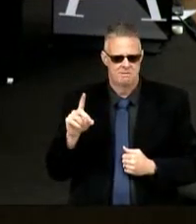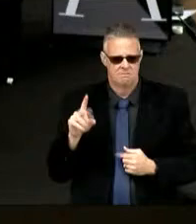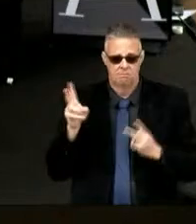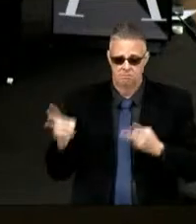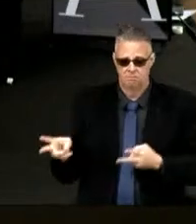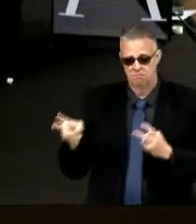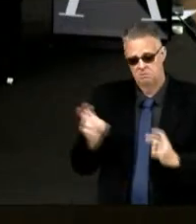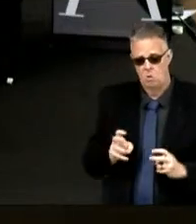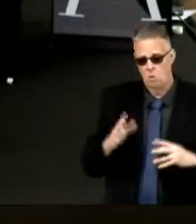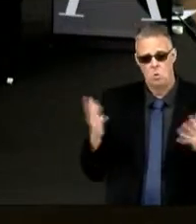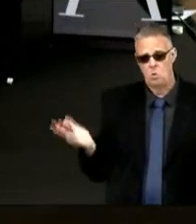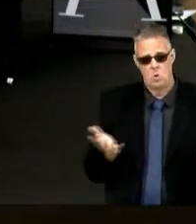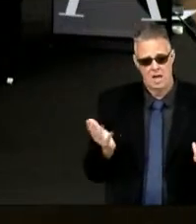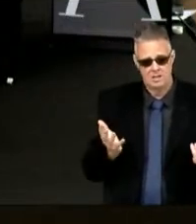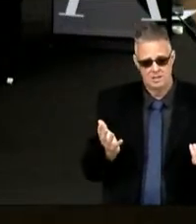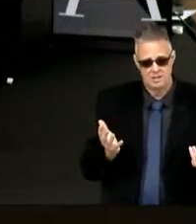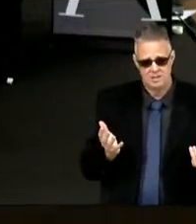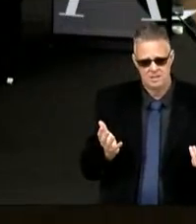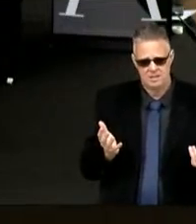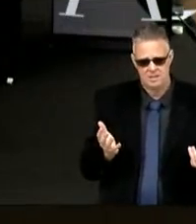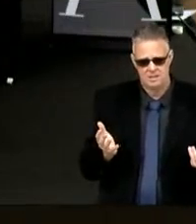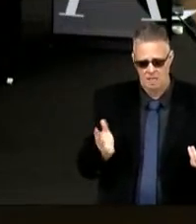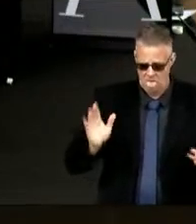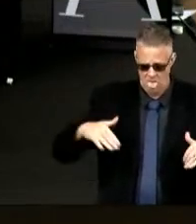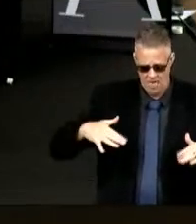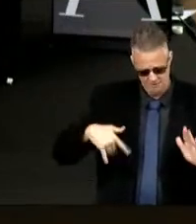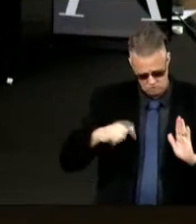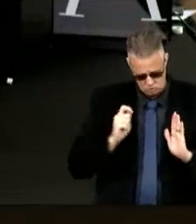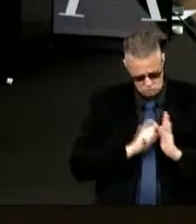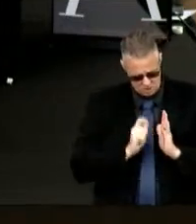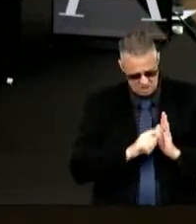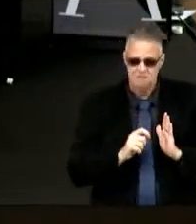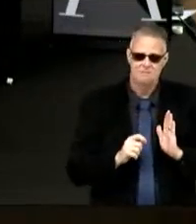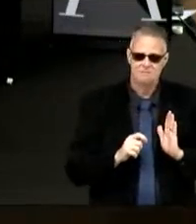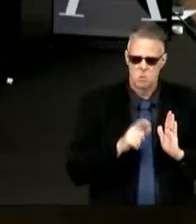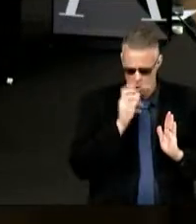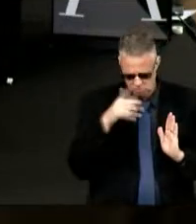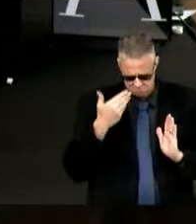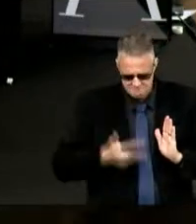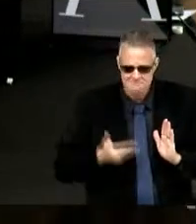It's called Unwritten, and I hope you all like it.